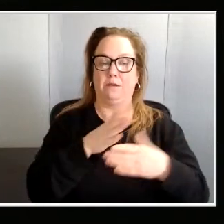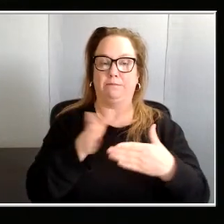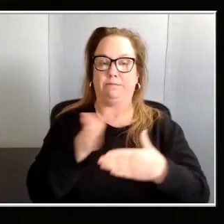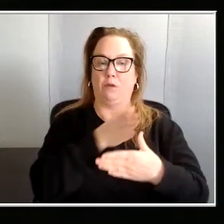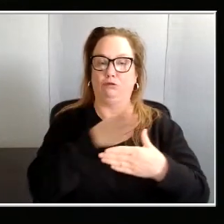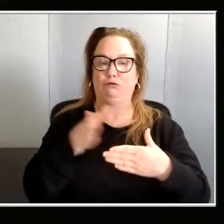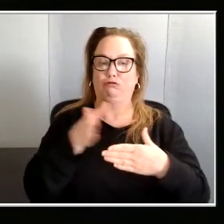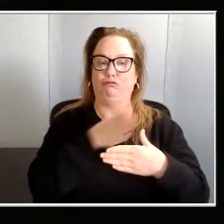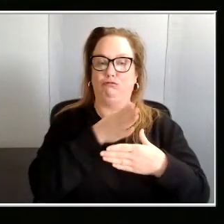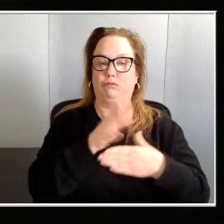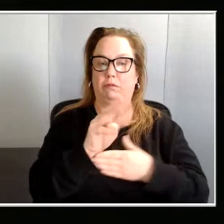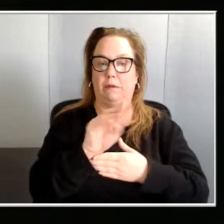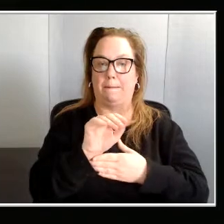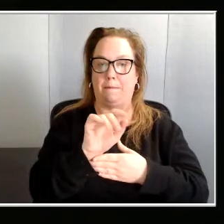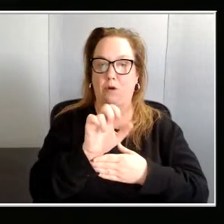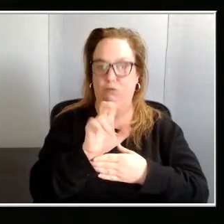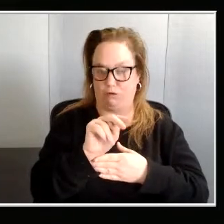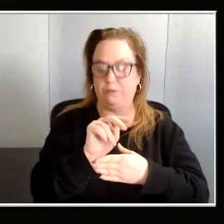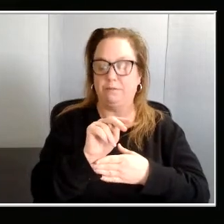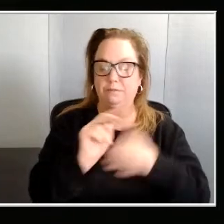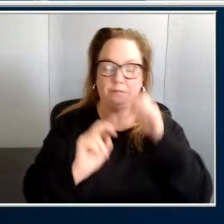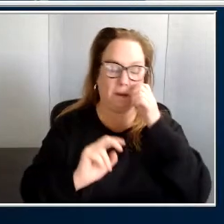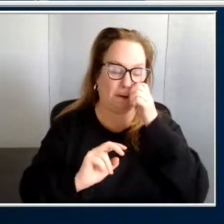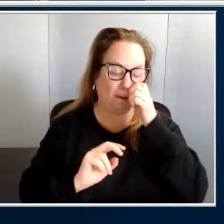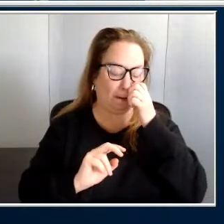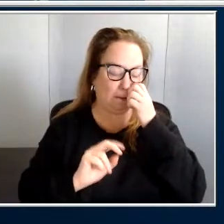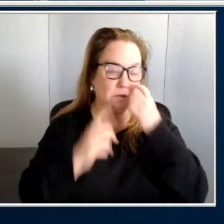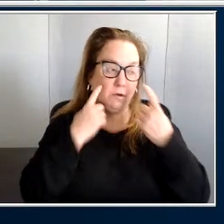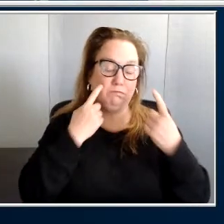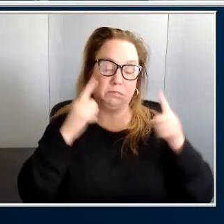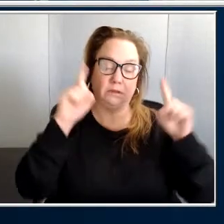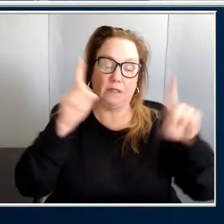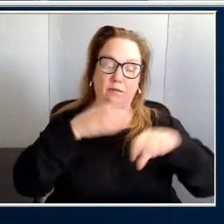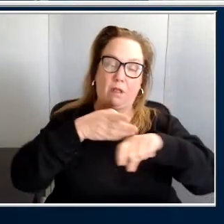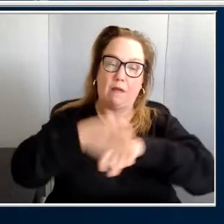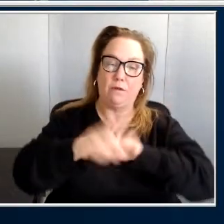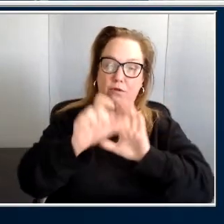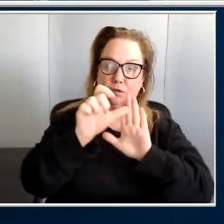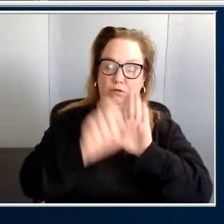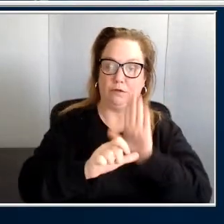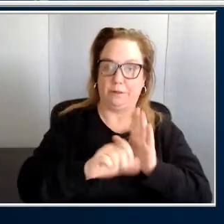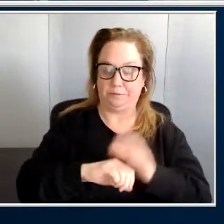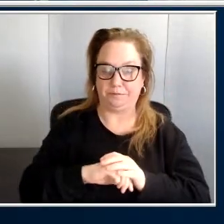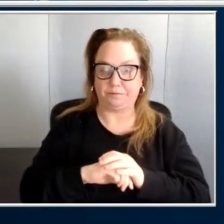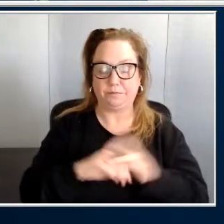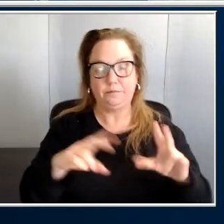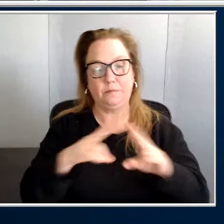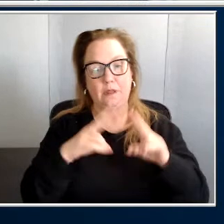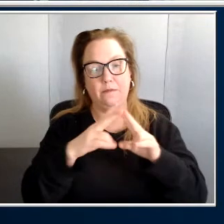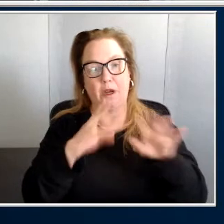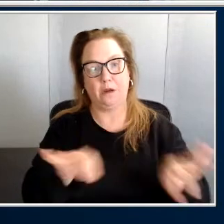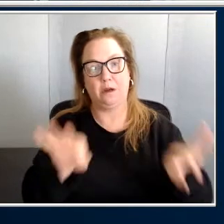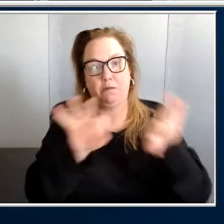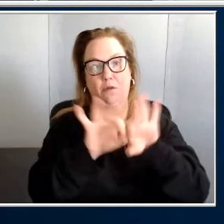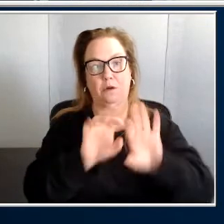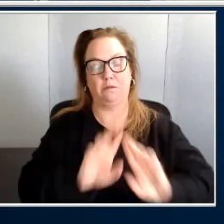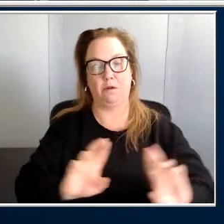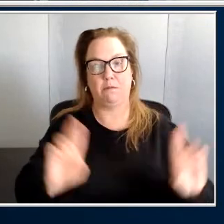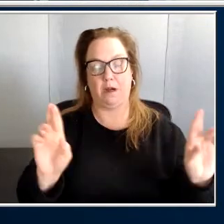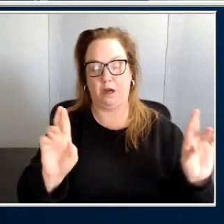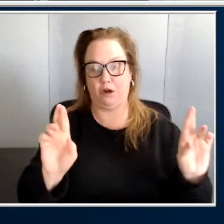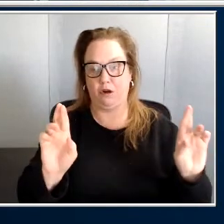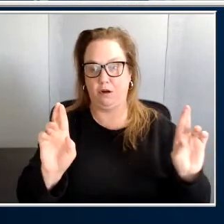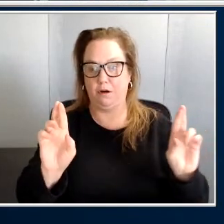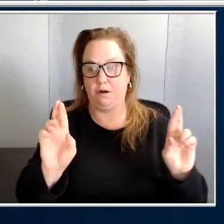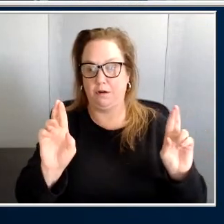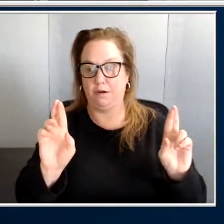chance of success after a surgery. So obviously very important to prepare to get ready for